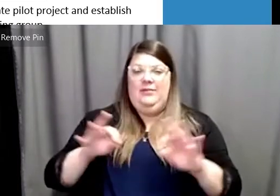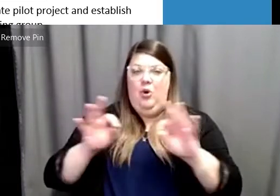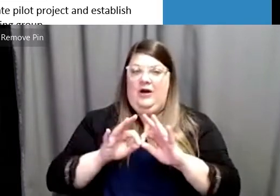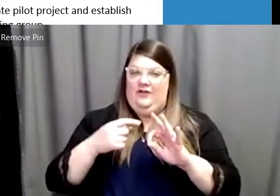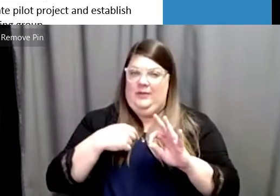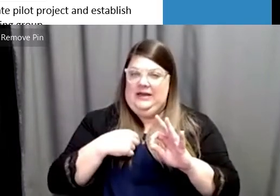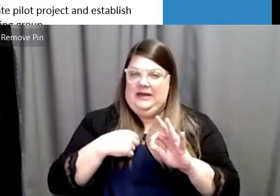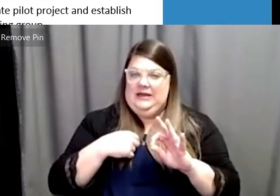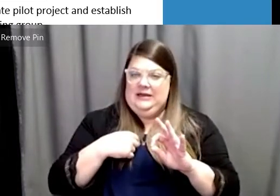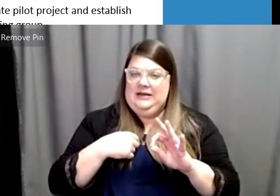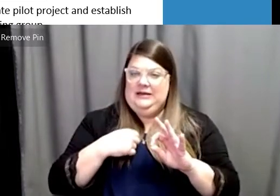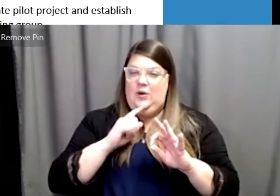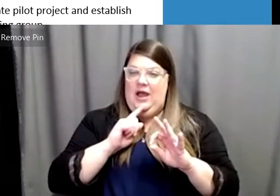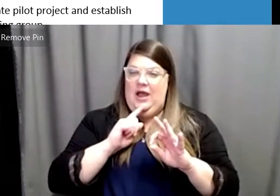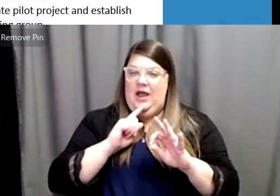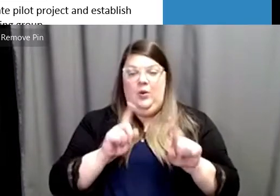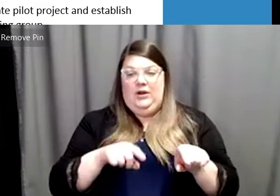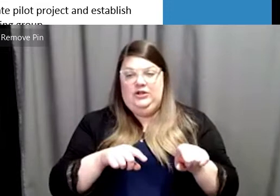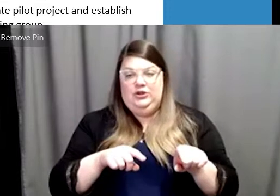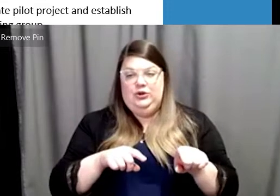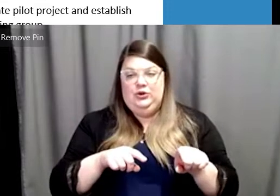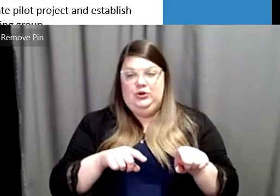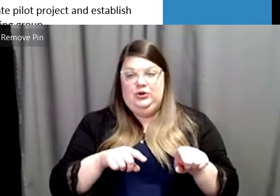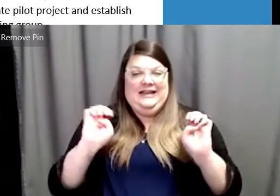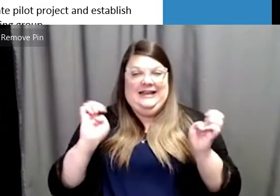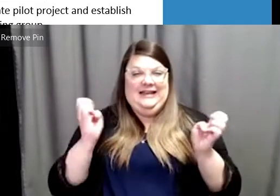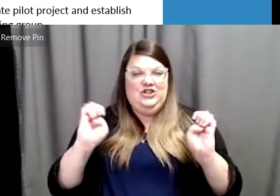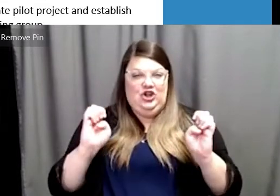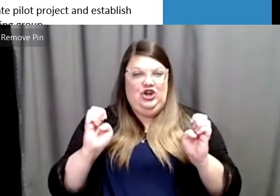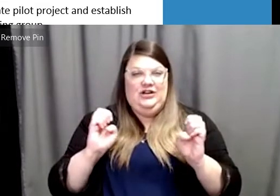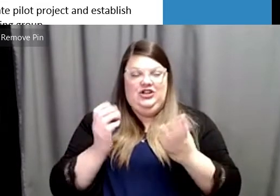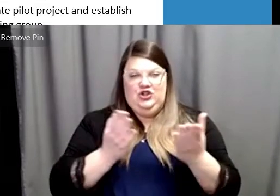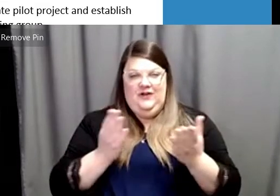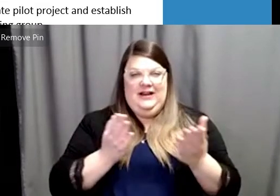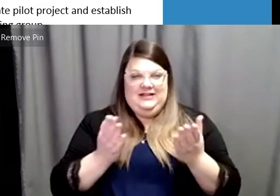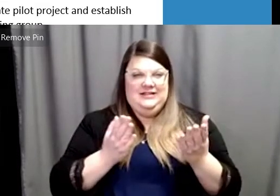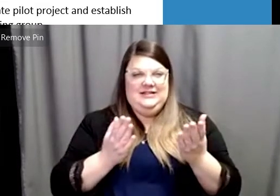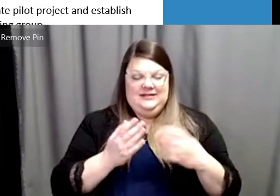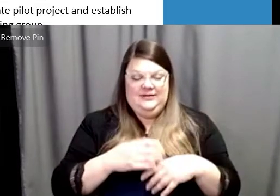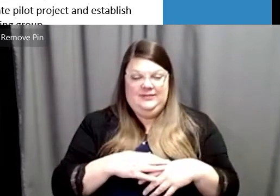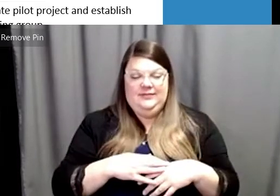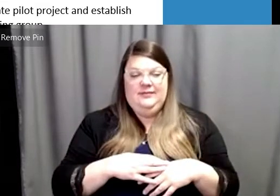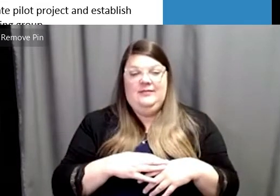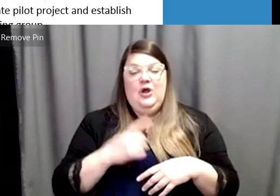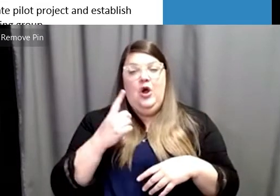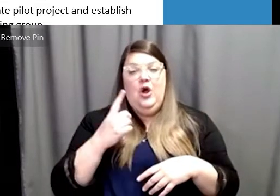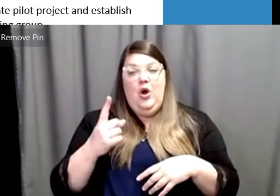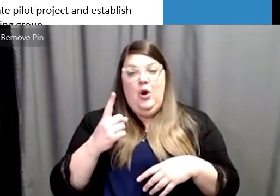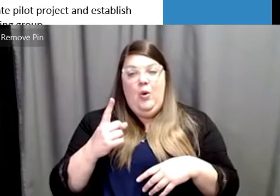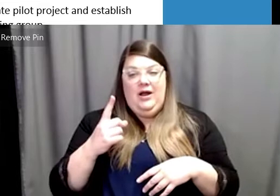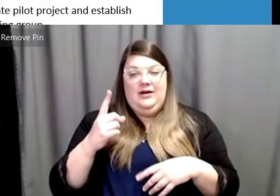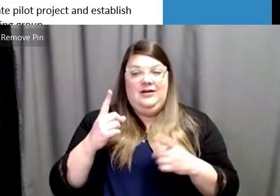I happened to be at a Easter service, and one of the parishioners